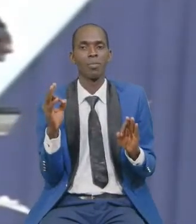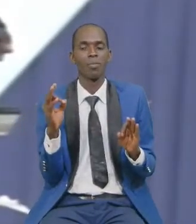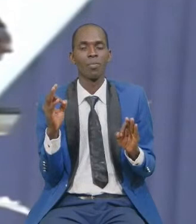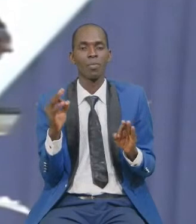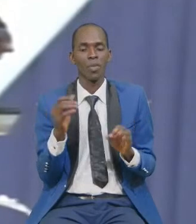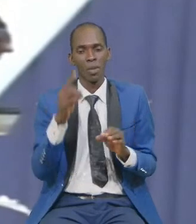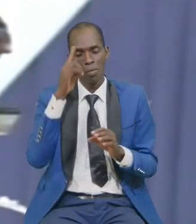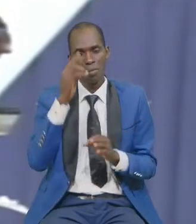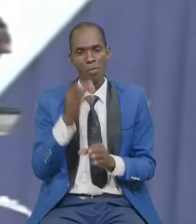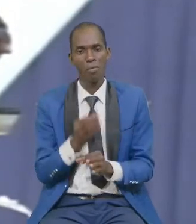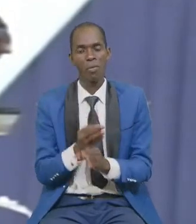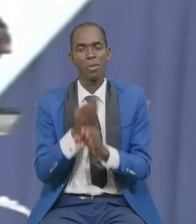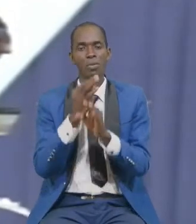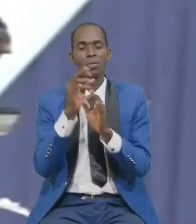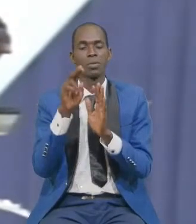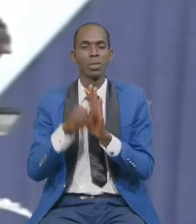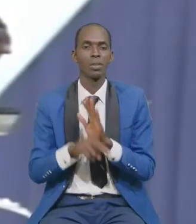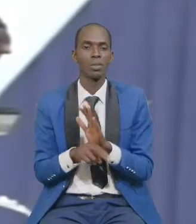faithfulness,